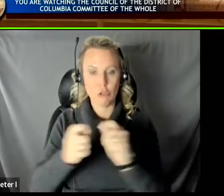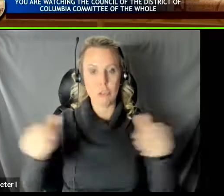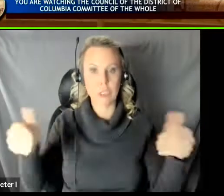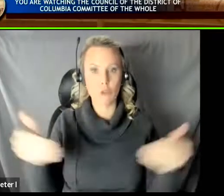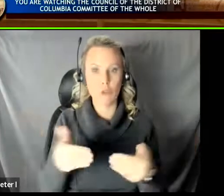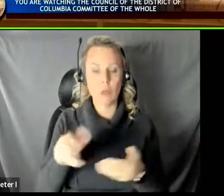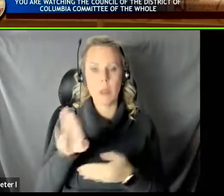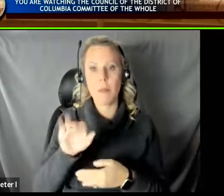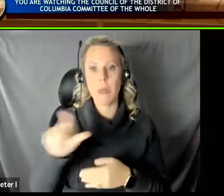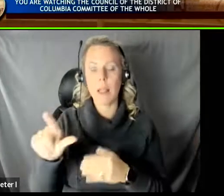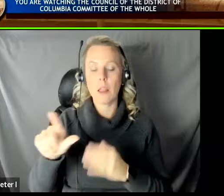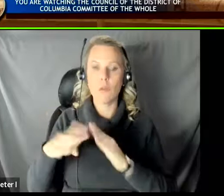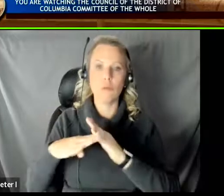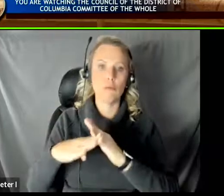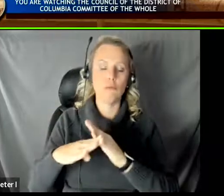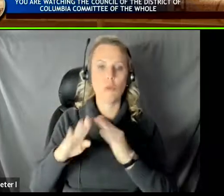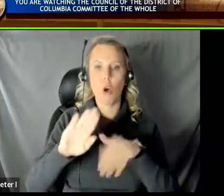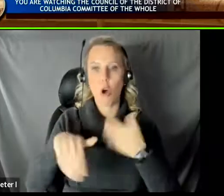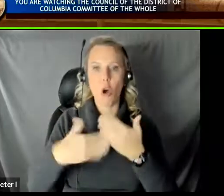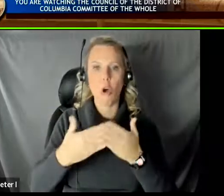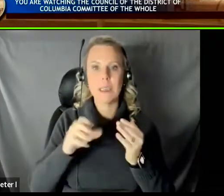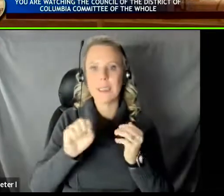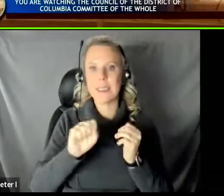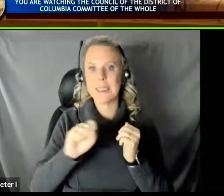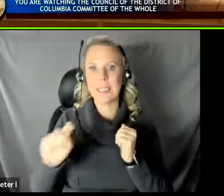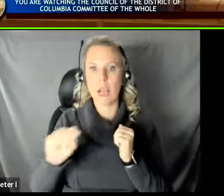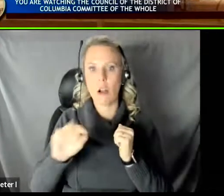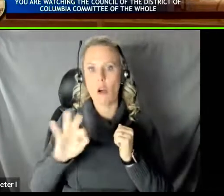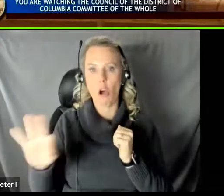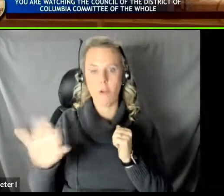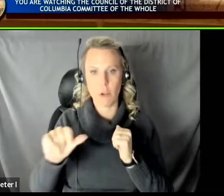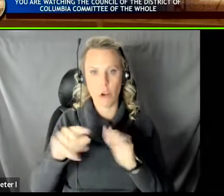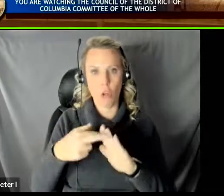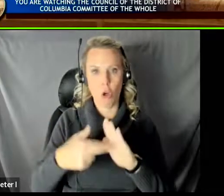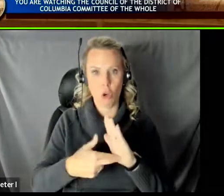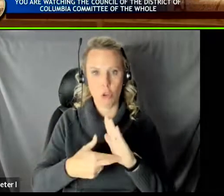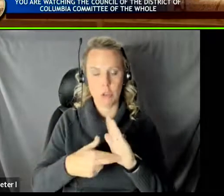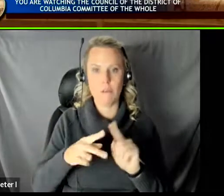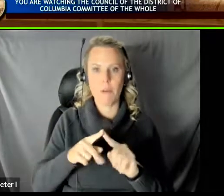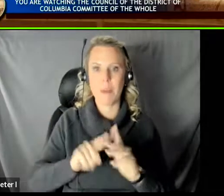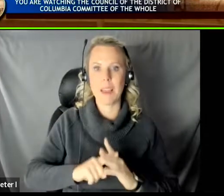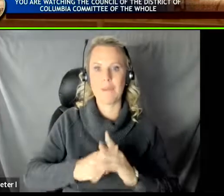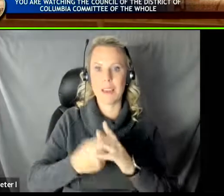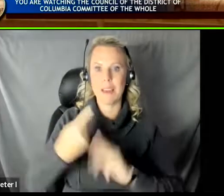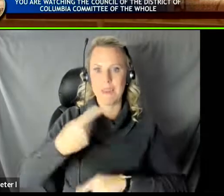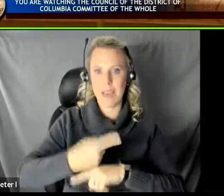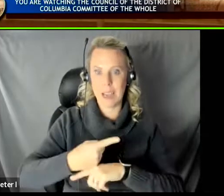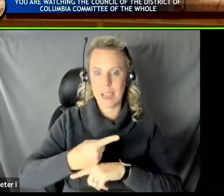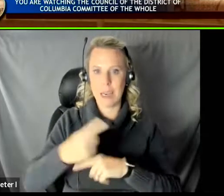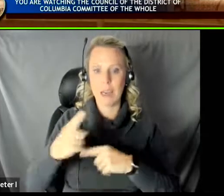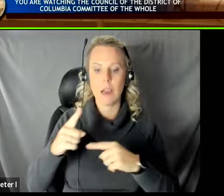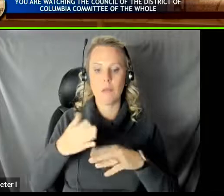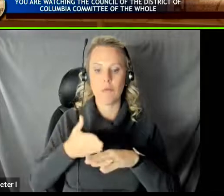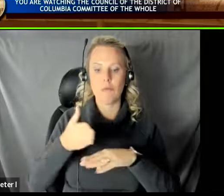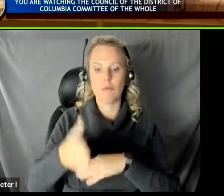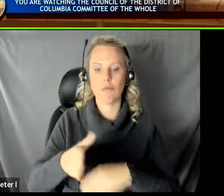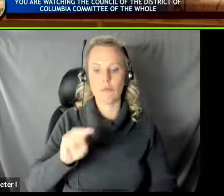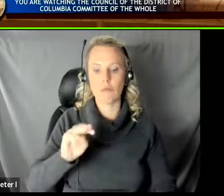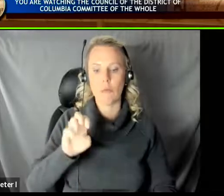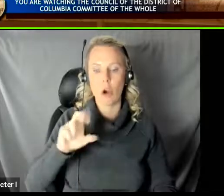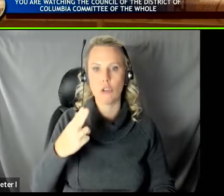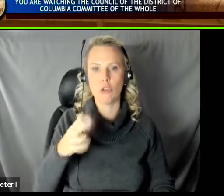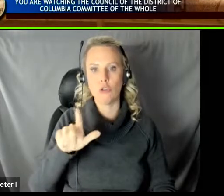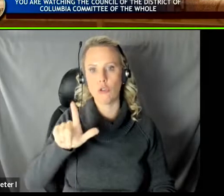would prohibit broad set-off clauses in contracts after the effective date. The print amends this to a date certain of March 31st,